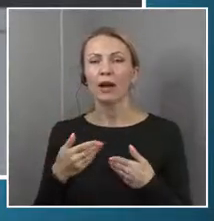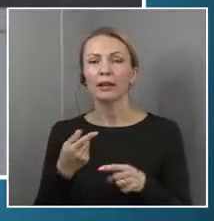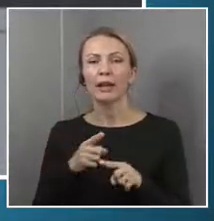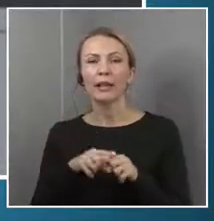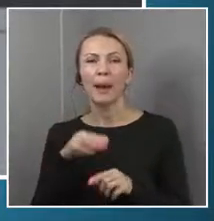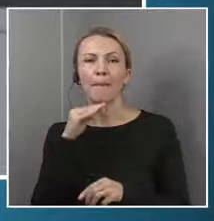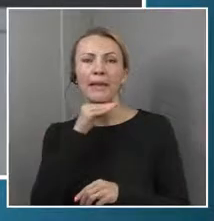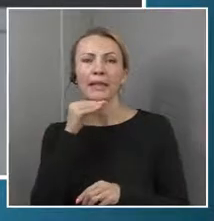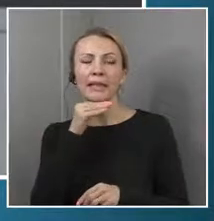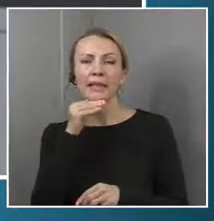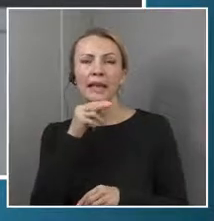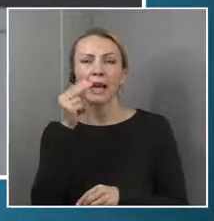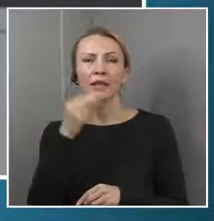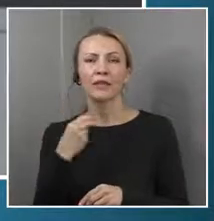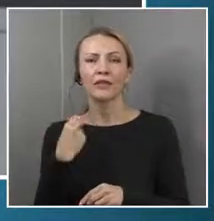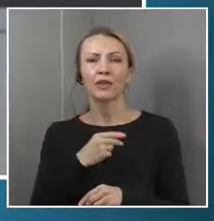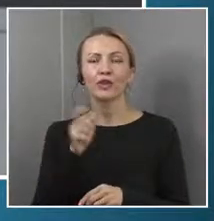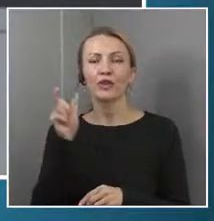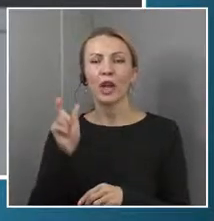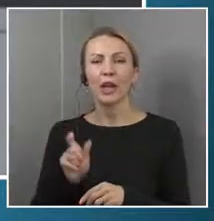And